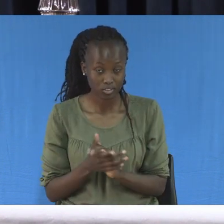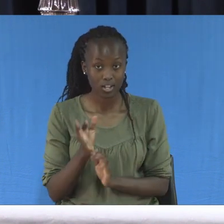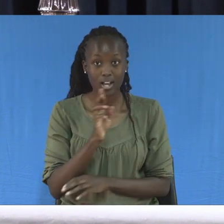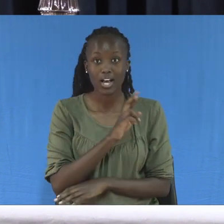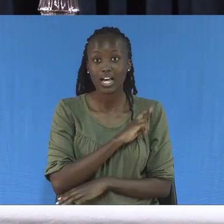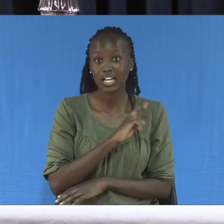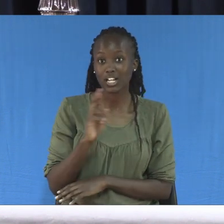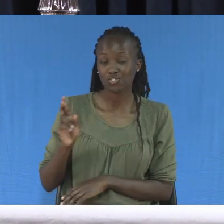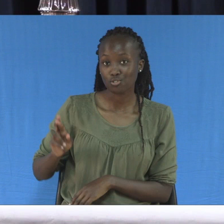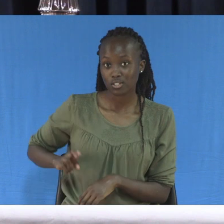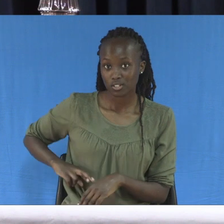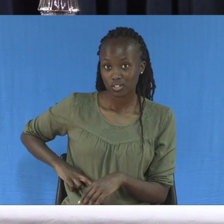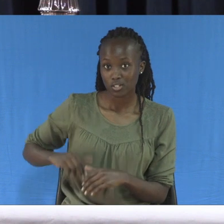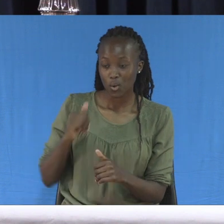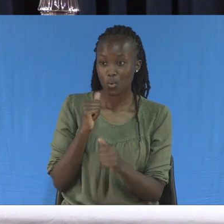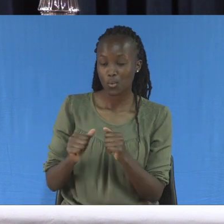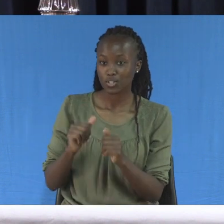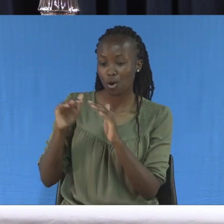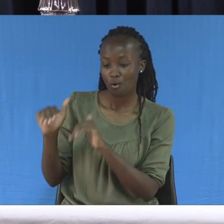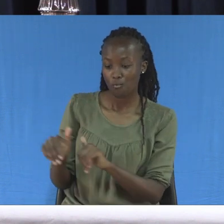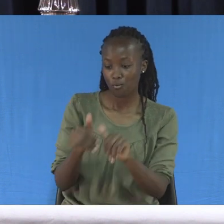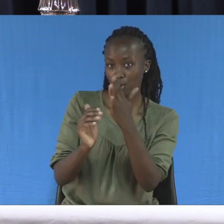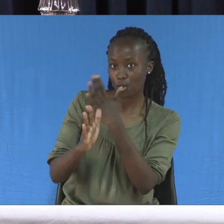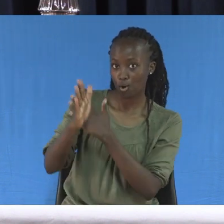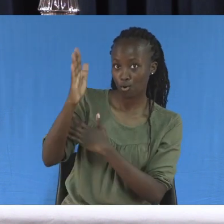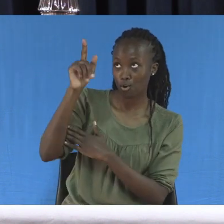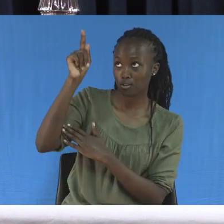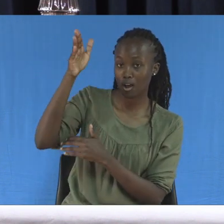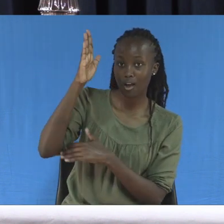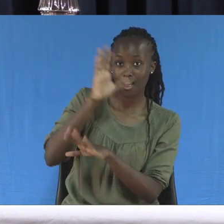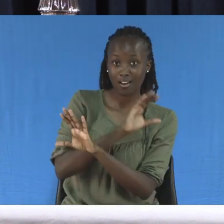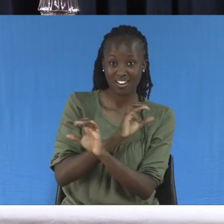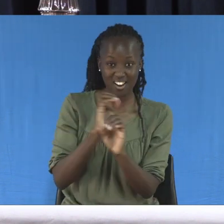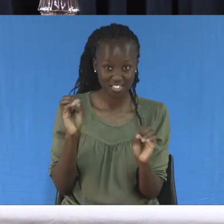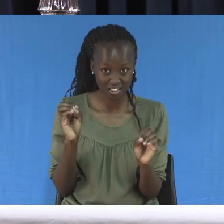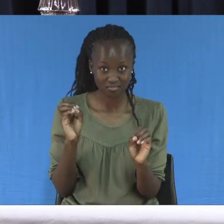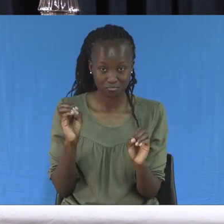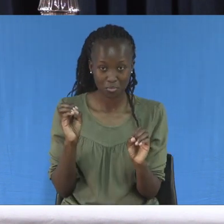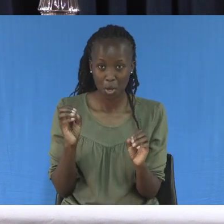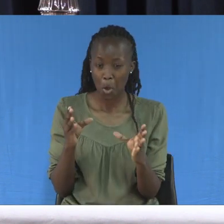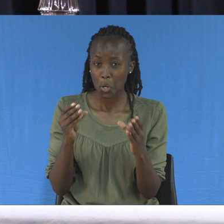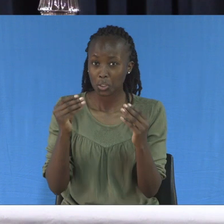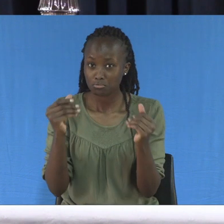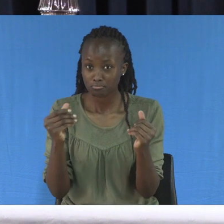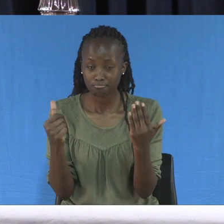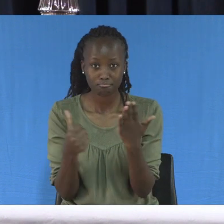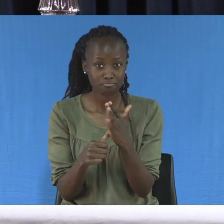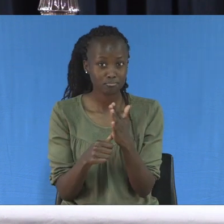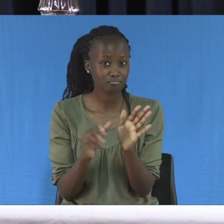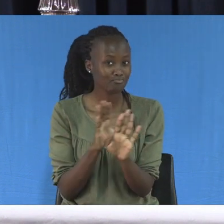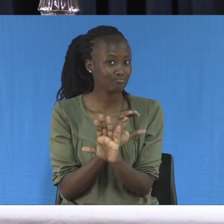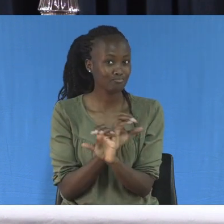religions outside God Almighty, instead of solving problems,